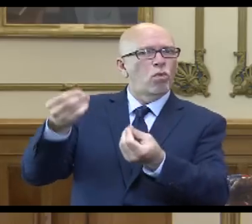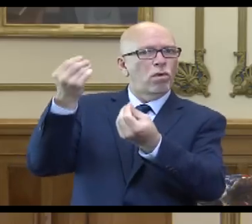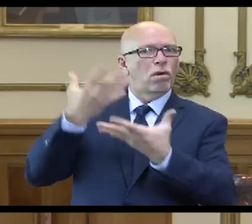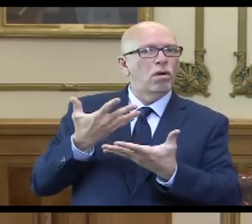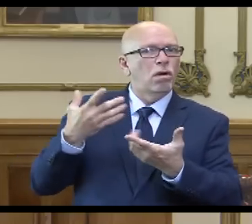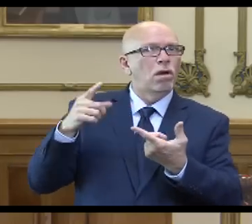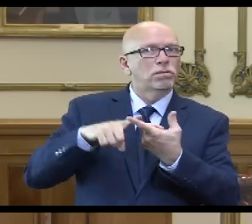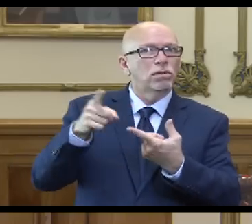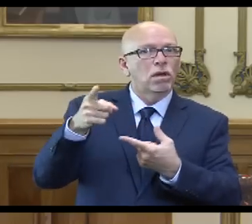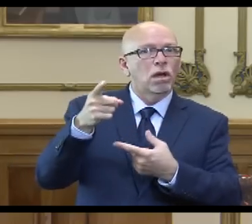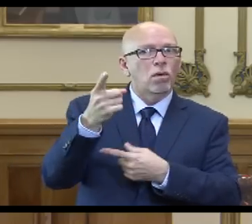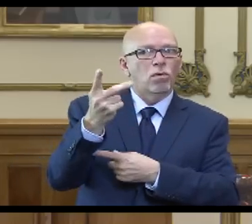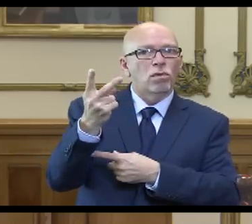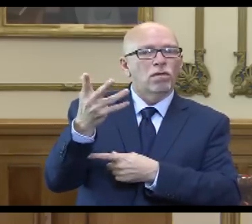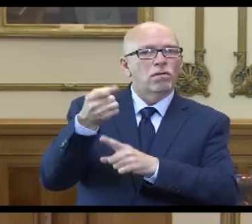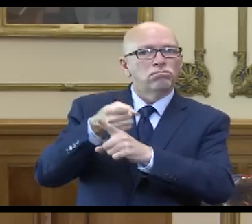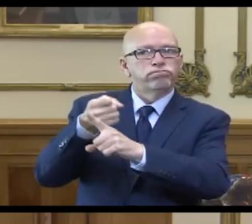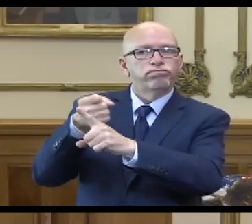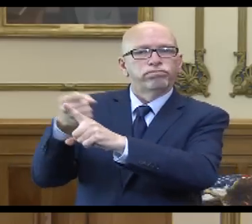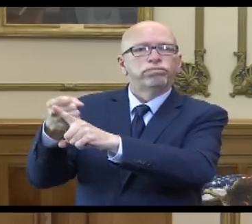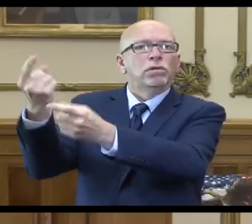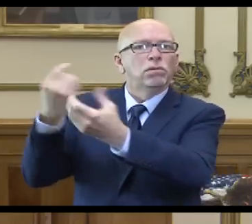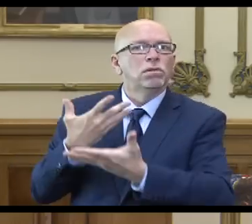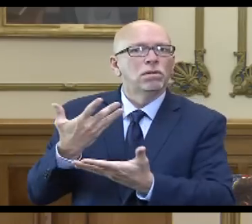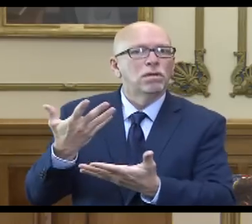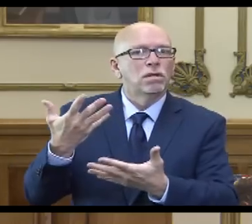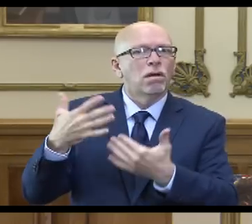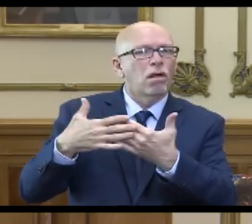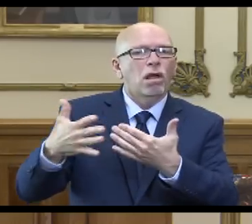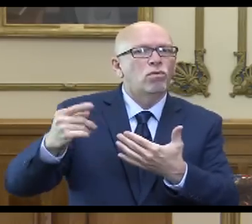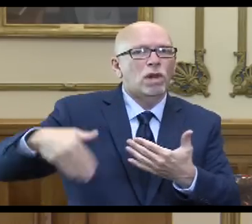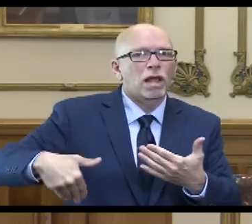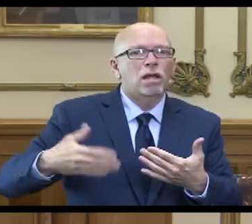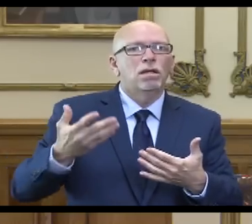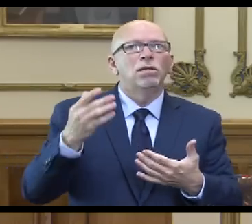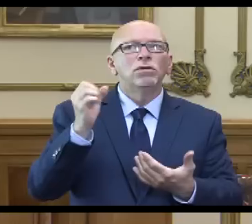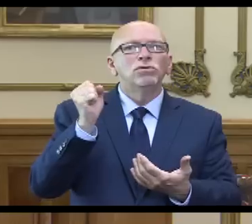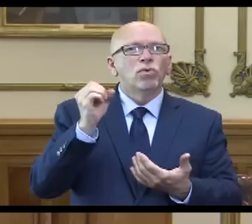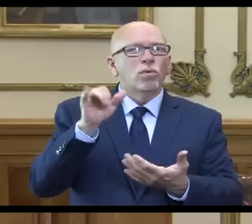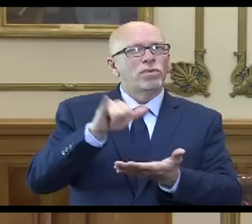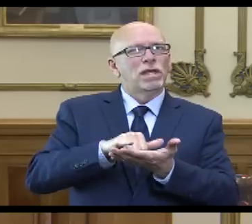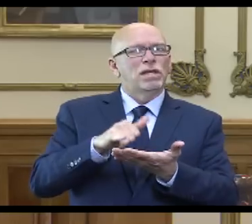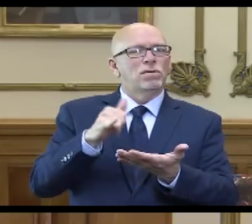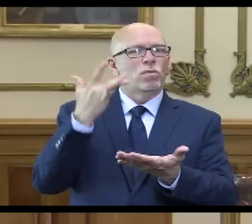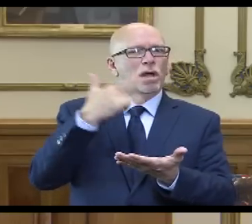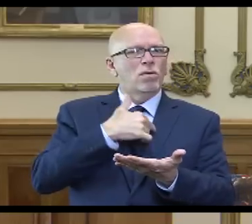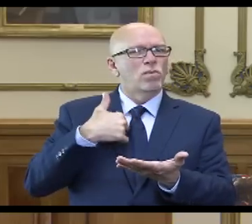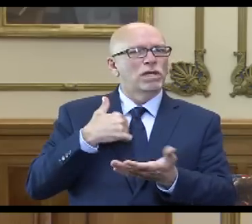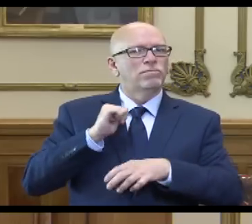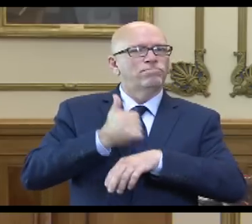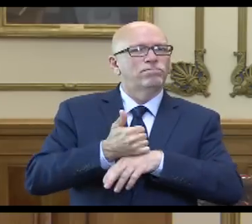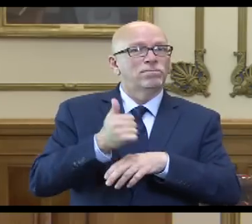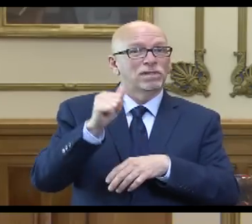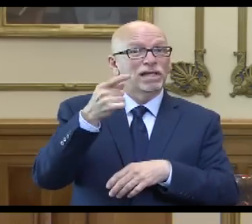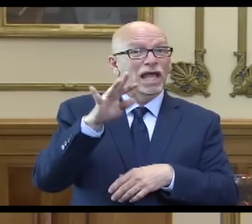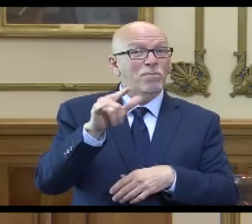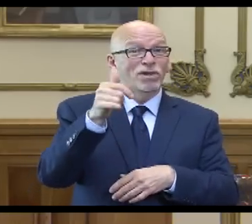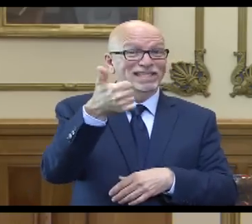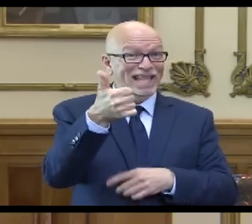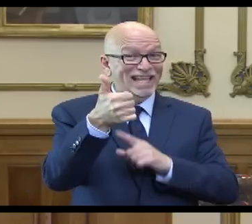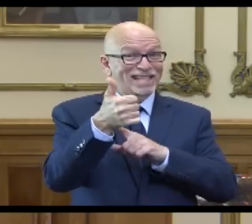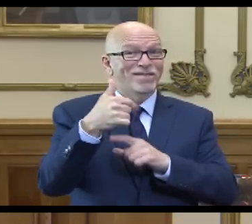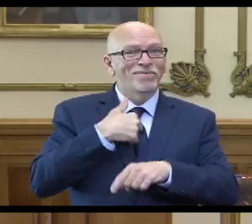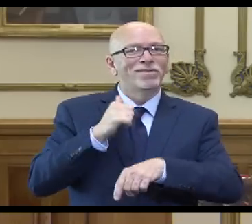until numerous cases had already arose. So as part of that, that's why we created on April 10th